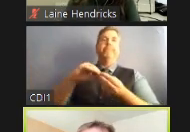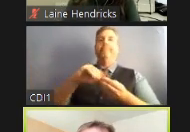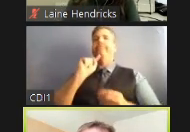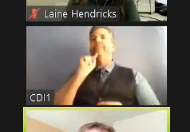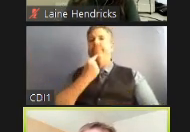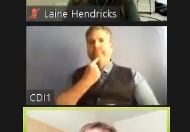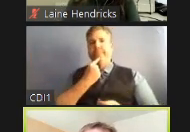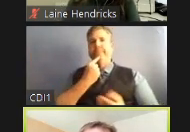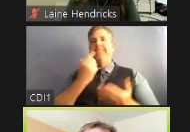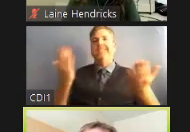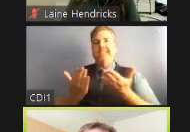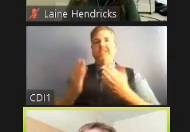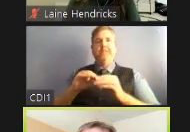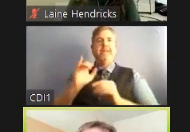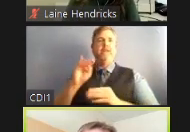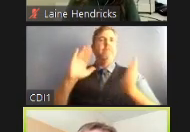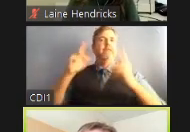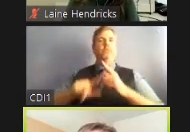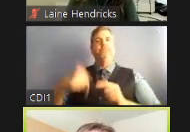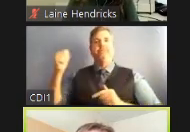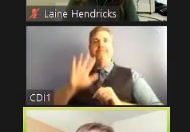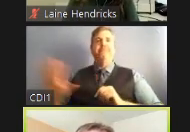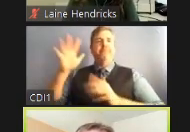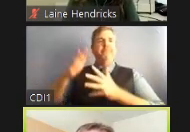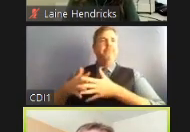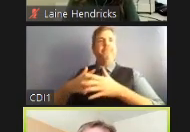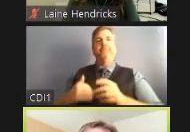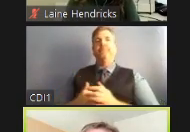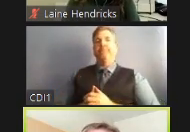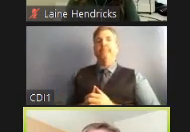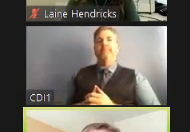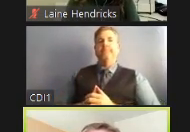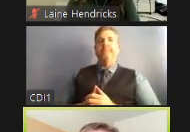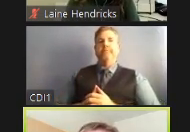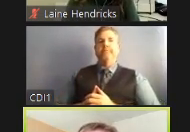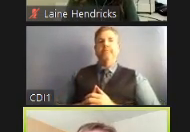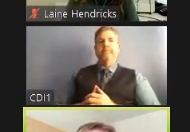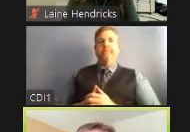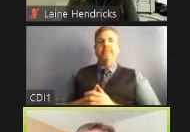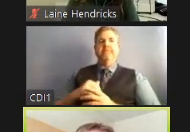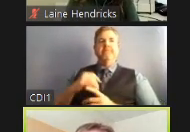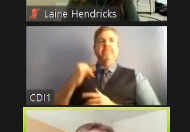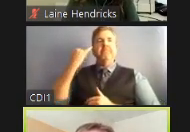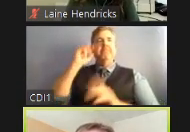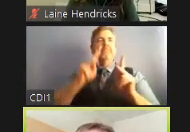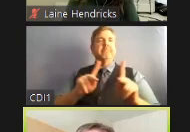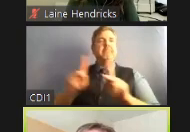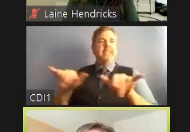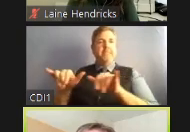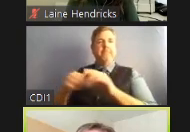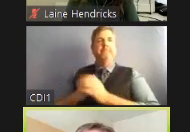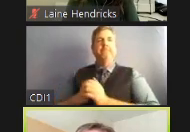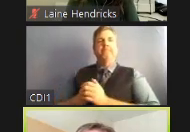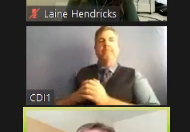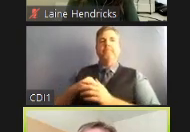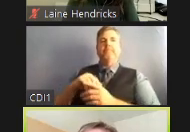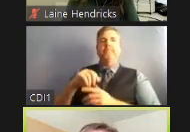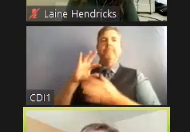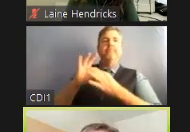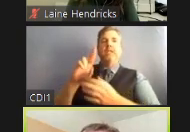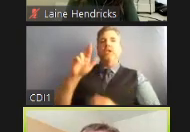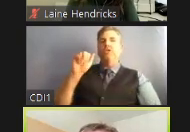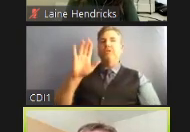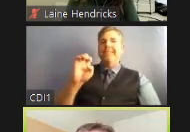And this also shows similar breakdown demographically, this time by race, ethnicity, and what it shows is that